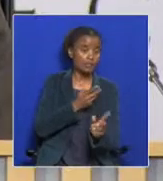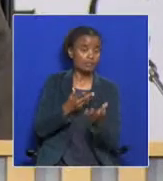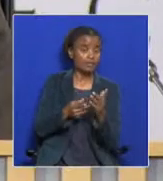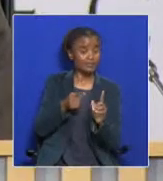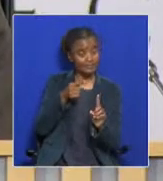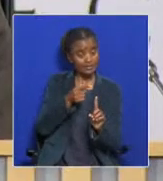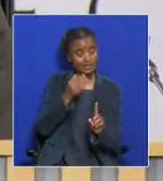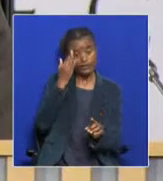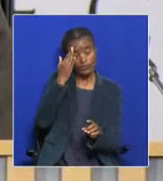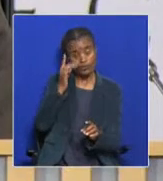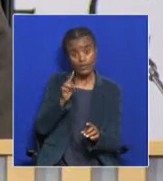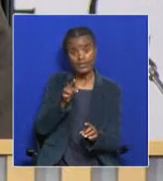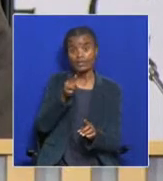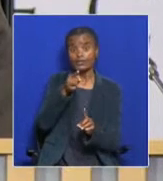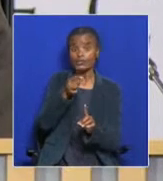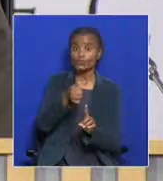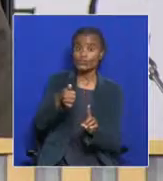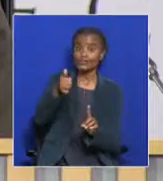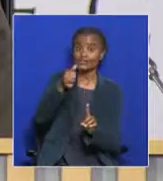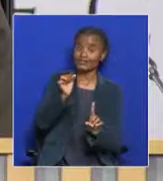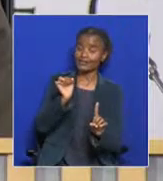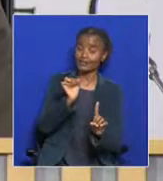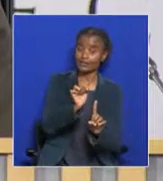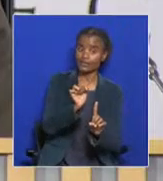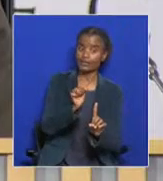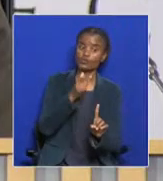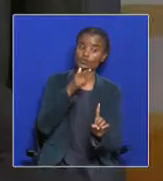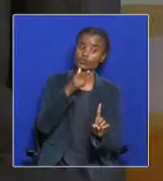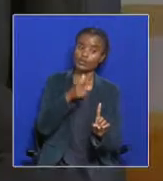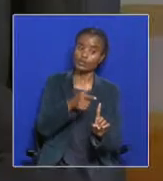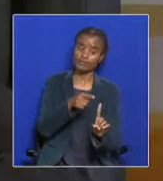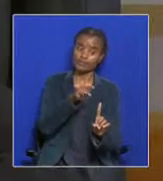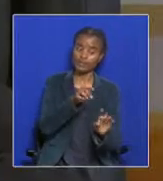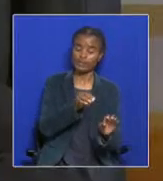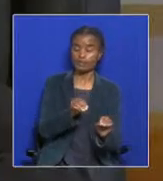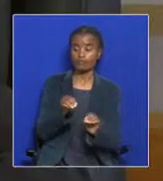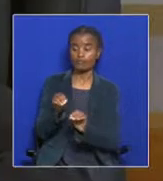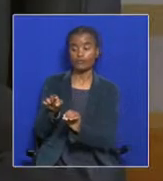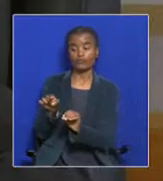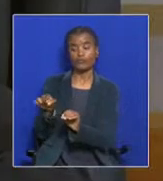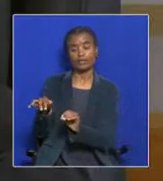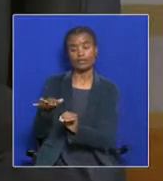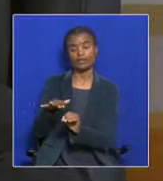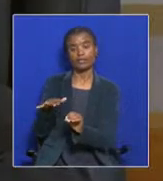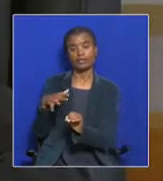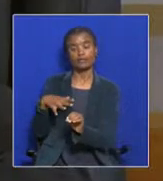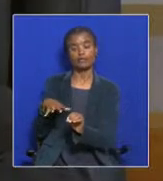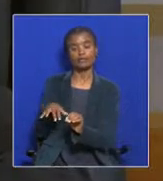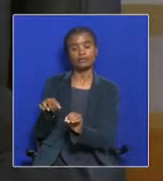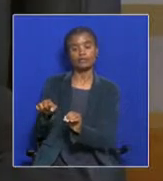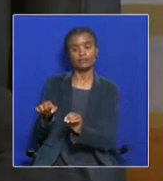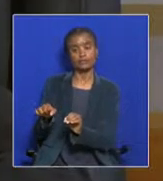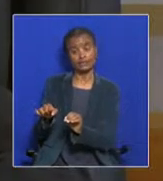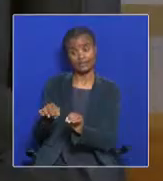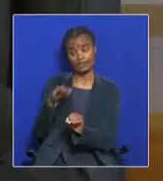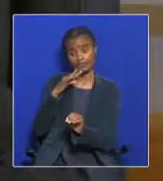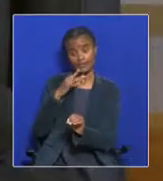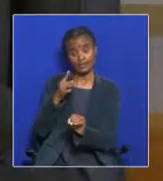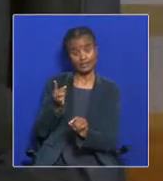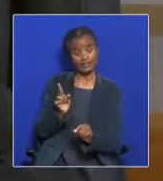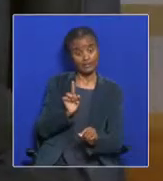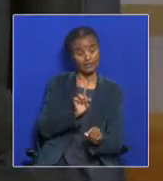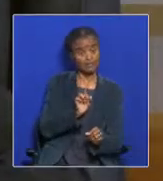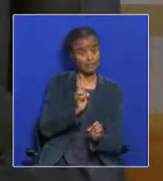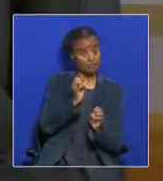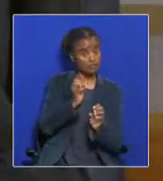him these will go to Port Shepstone. So he would be right to come here if he came here and say, well, I